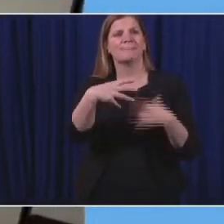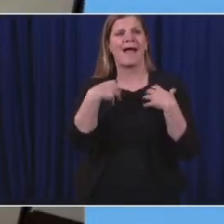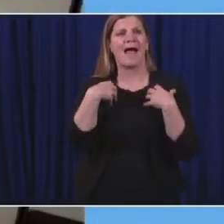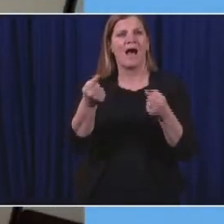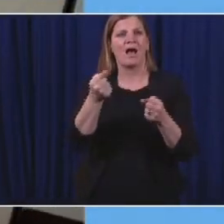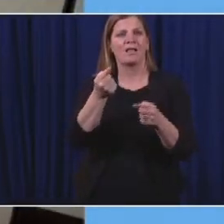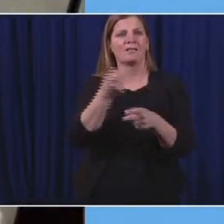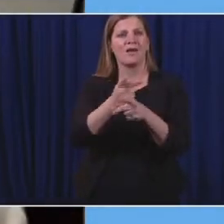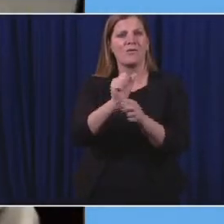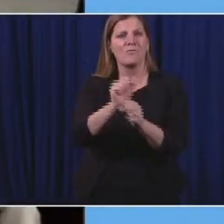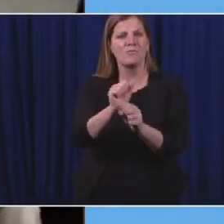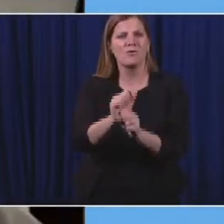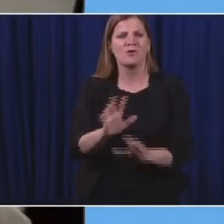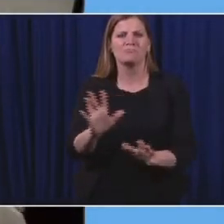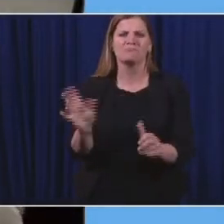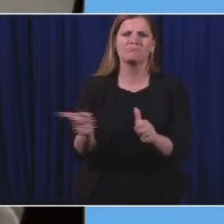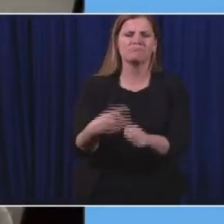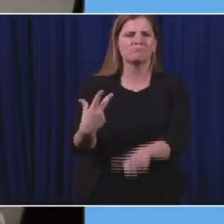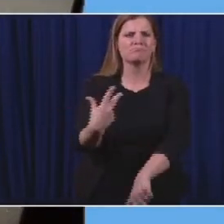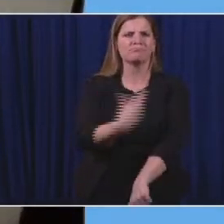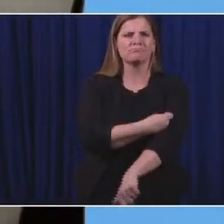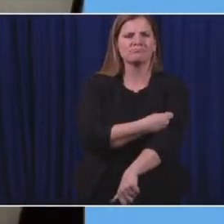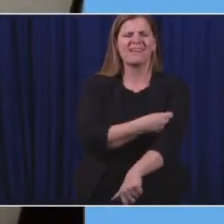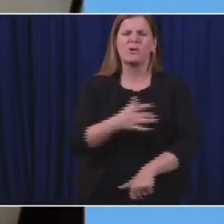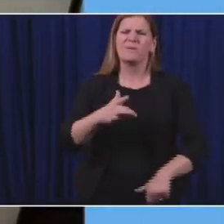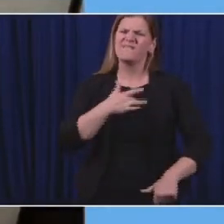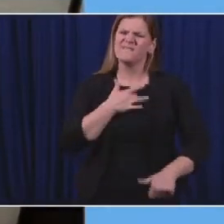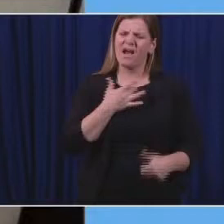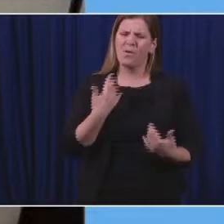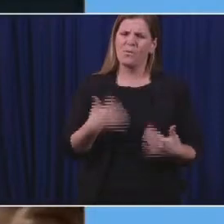was truly a moment of hope.